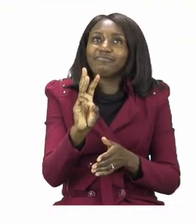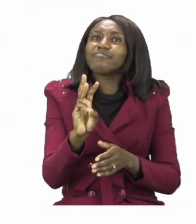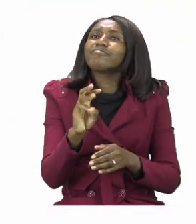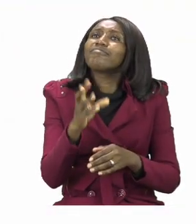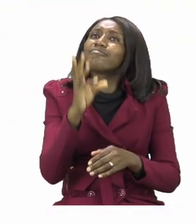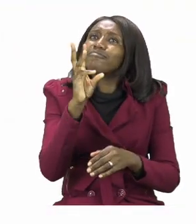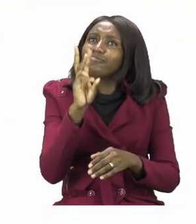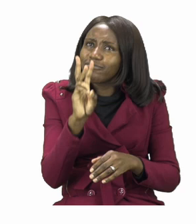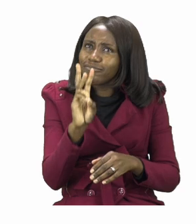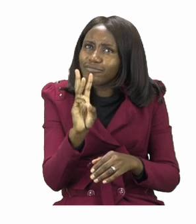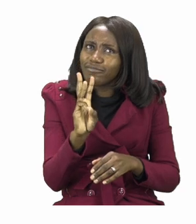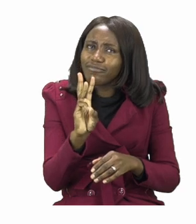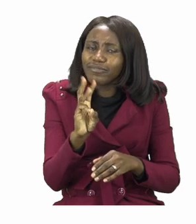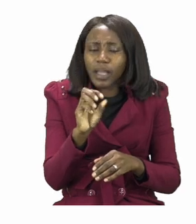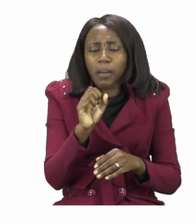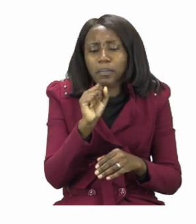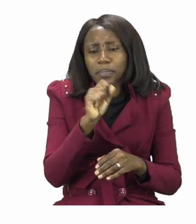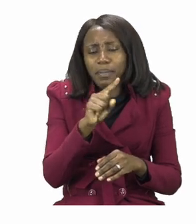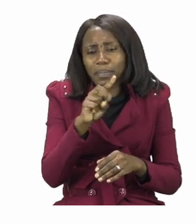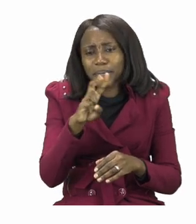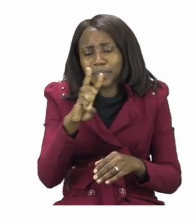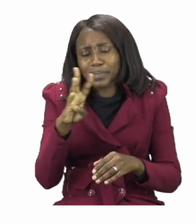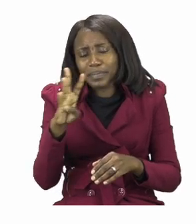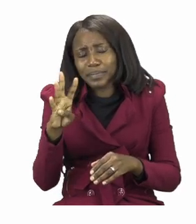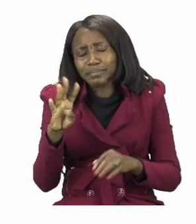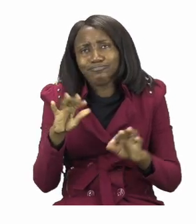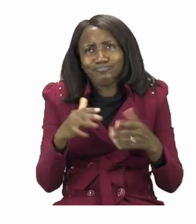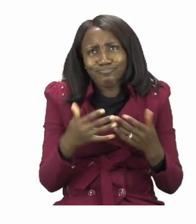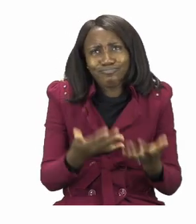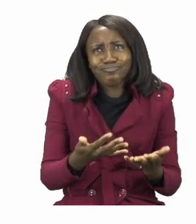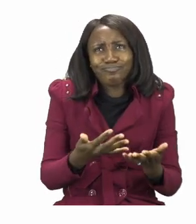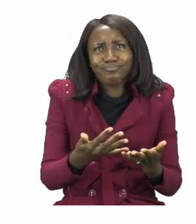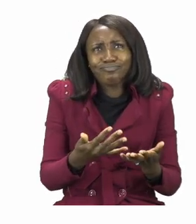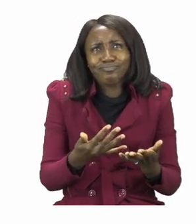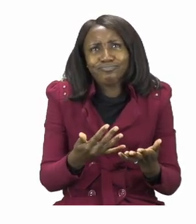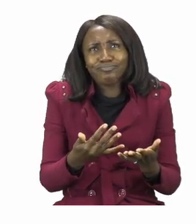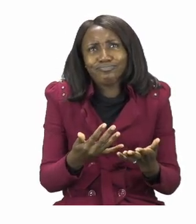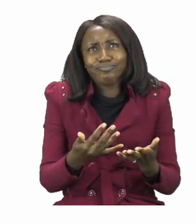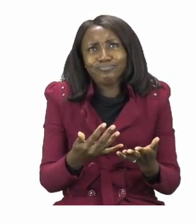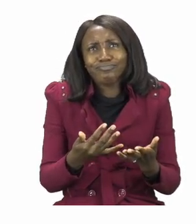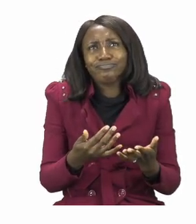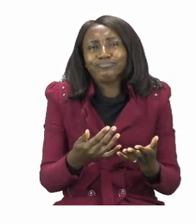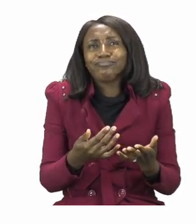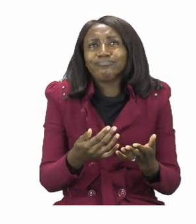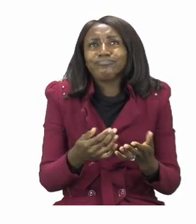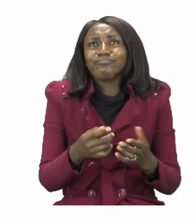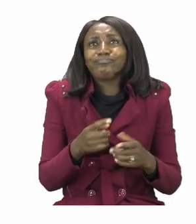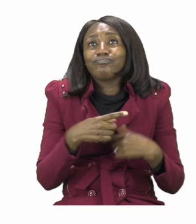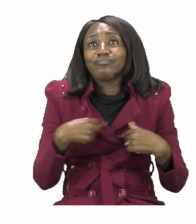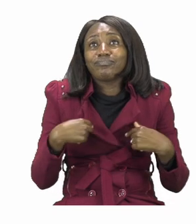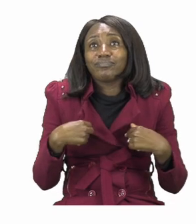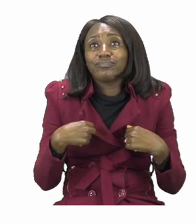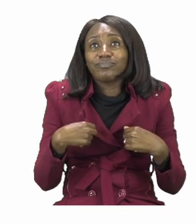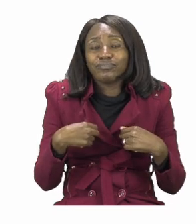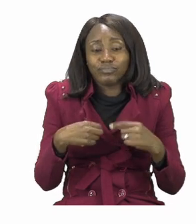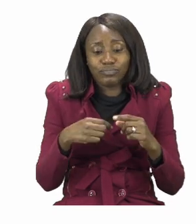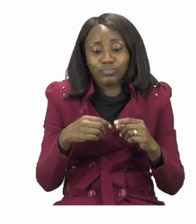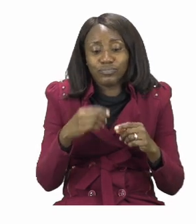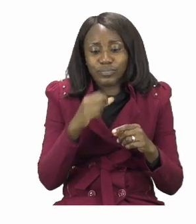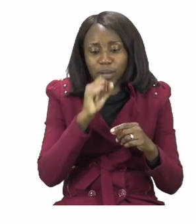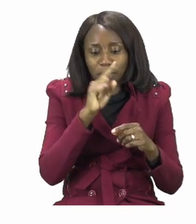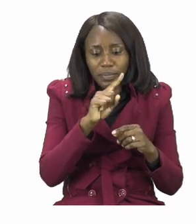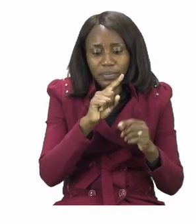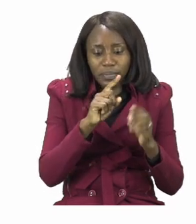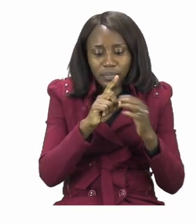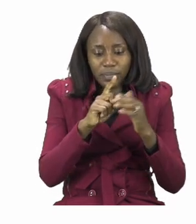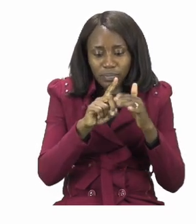be counting. Now, the type of counting we're going to be doing involves us skipping some numbers. This is